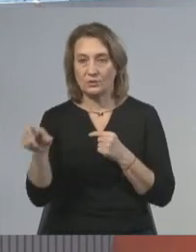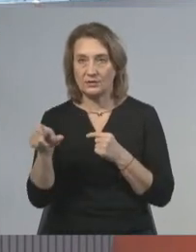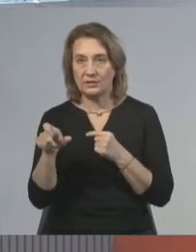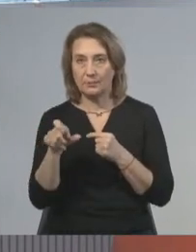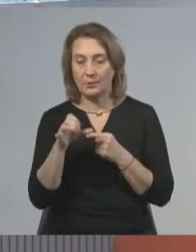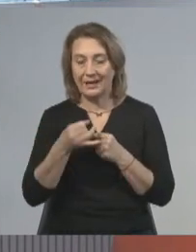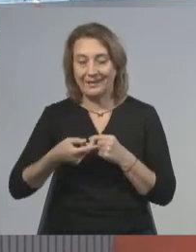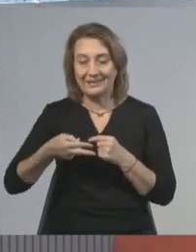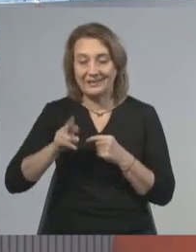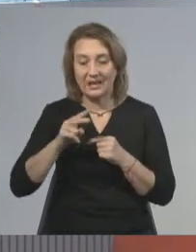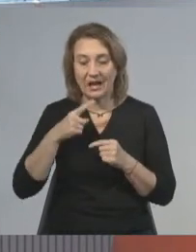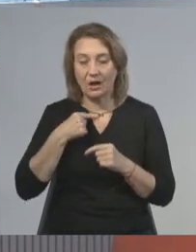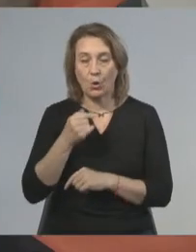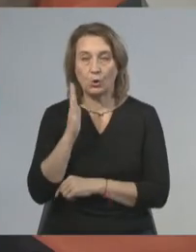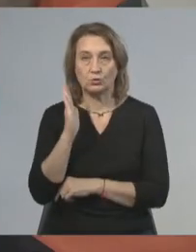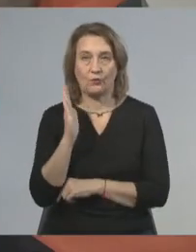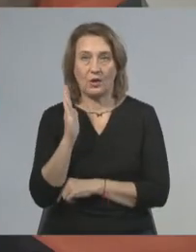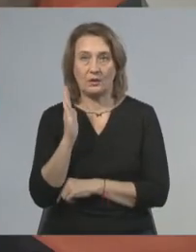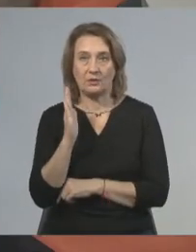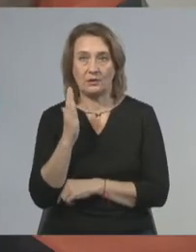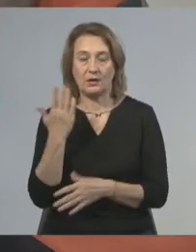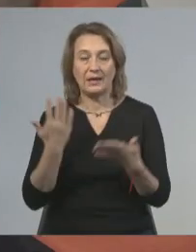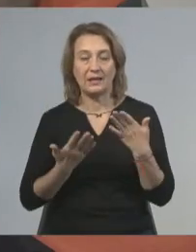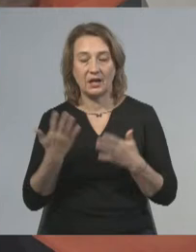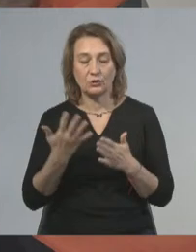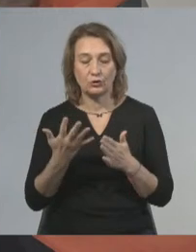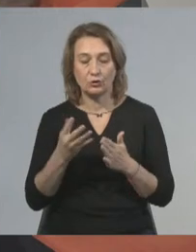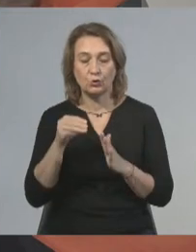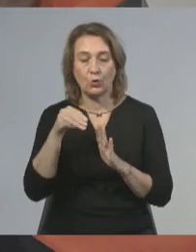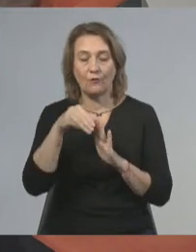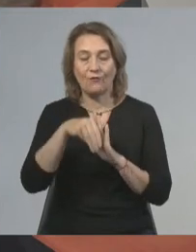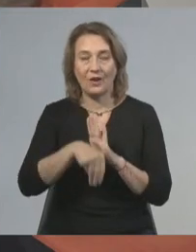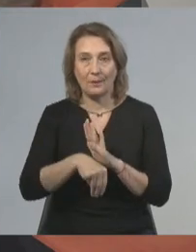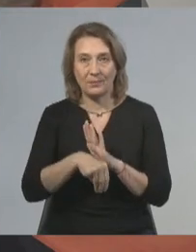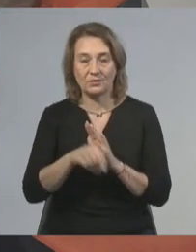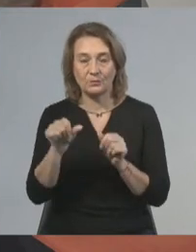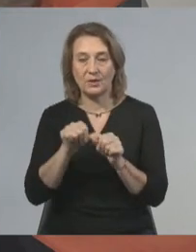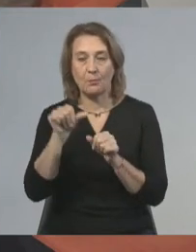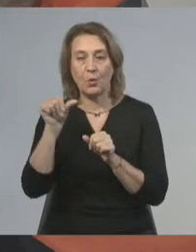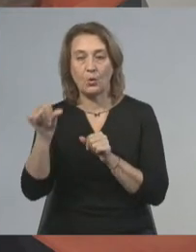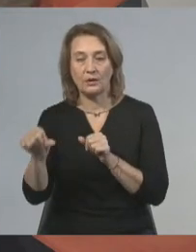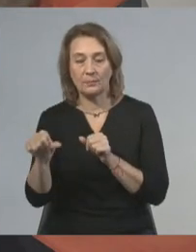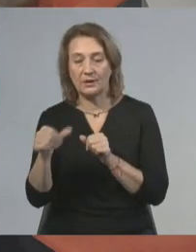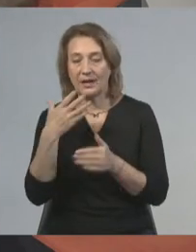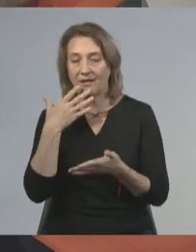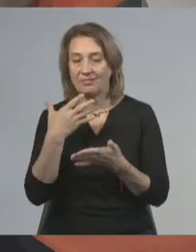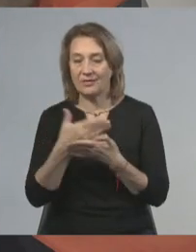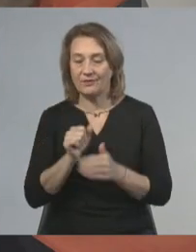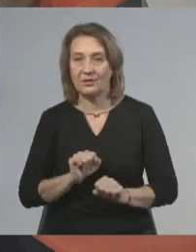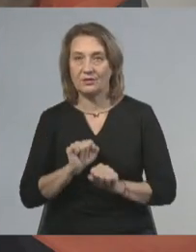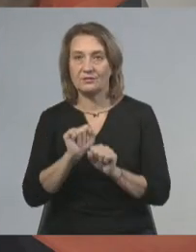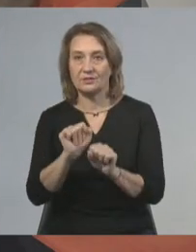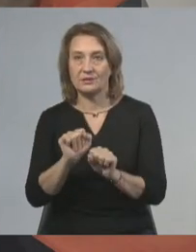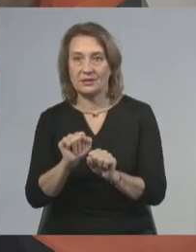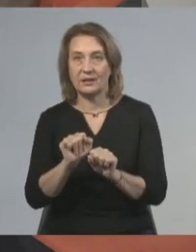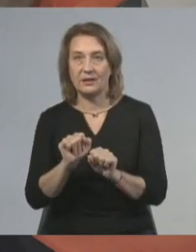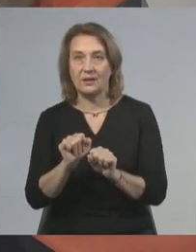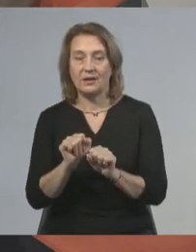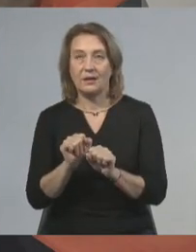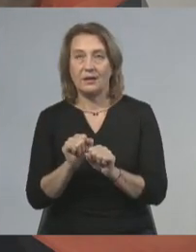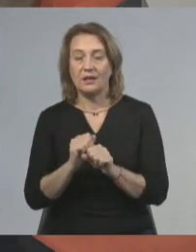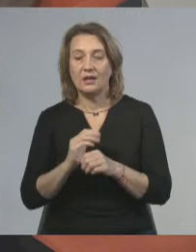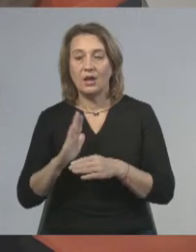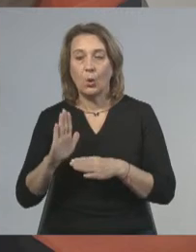persons who are at the same time in the polling stations as for voters there are other requirements